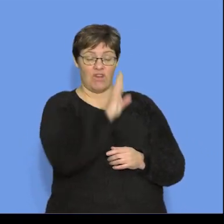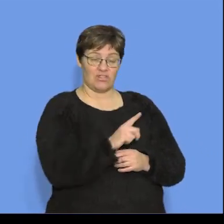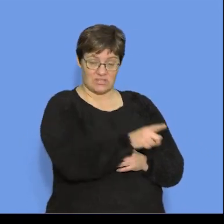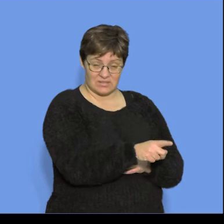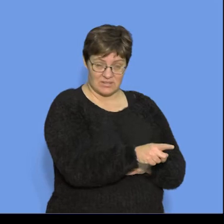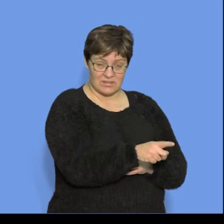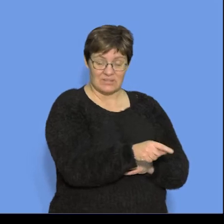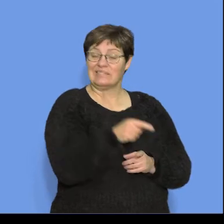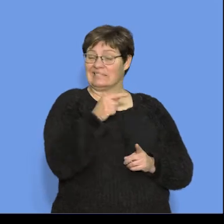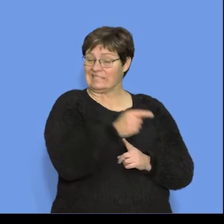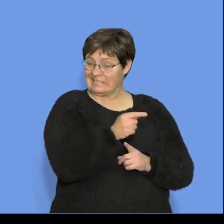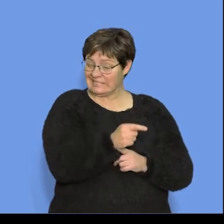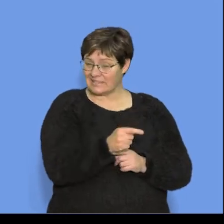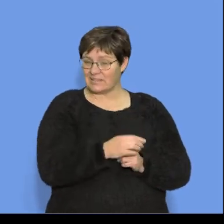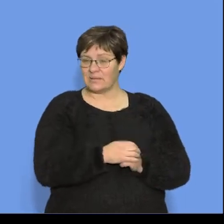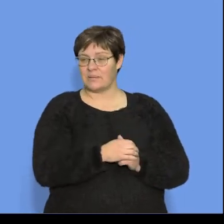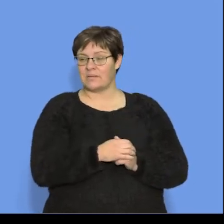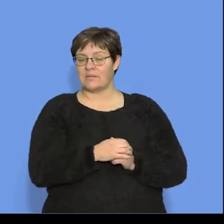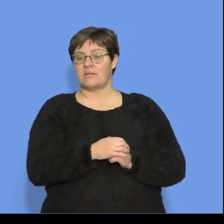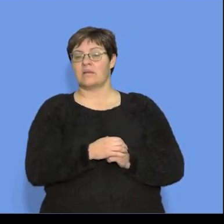so at that case, we've got